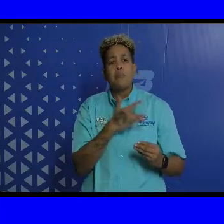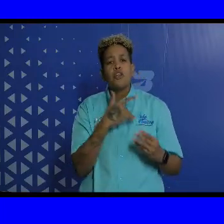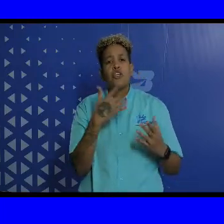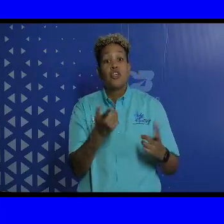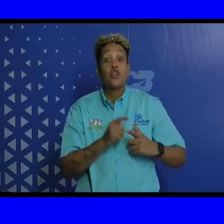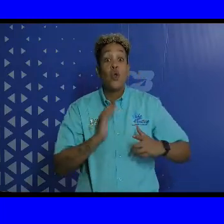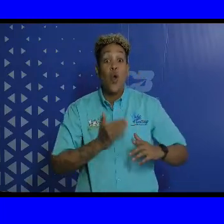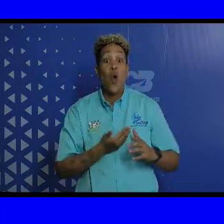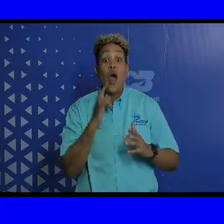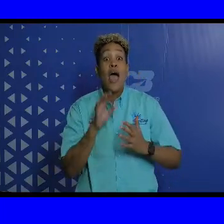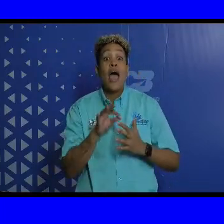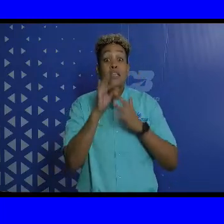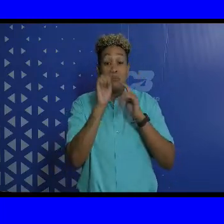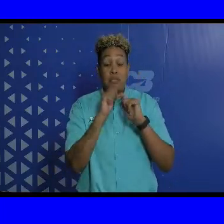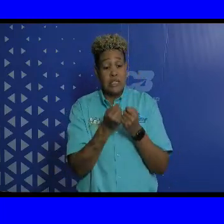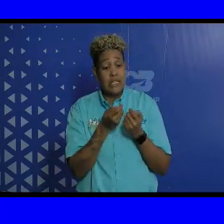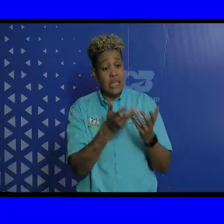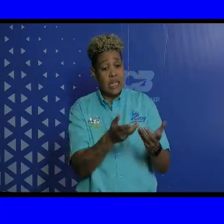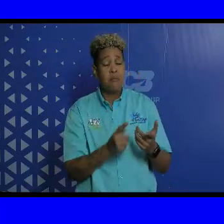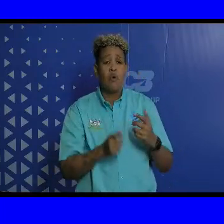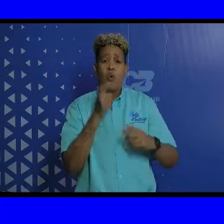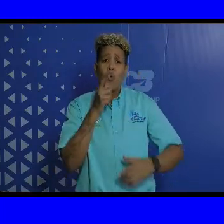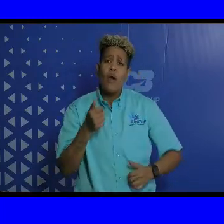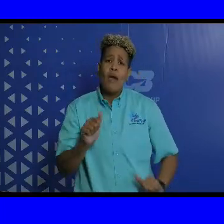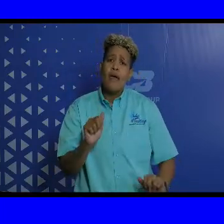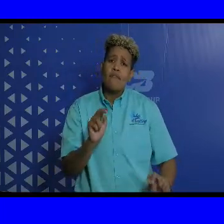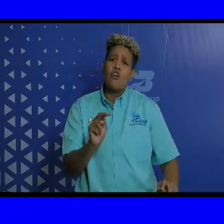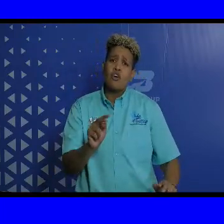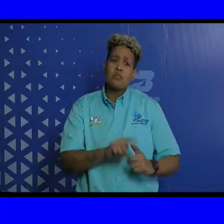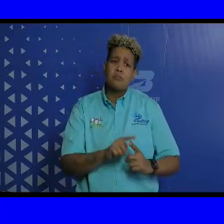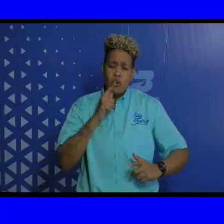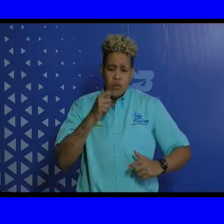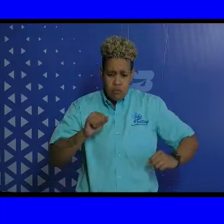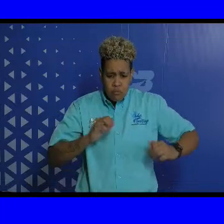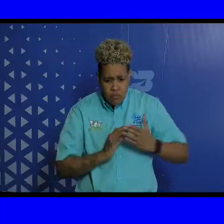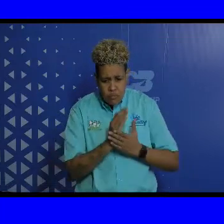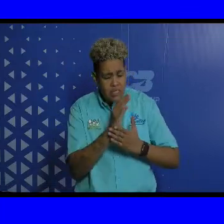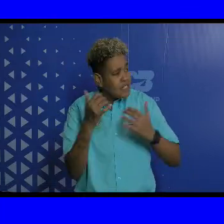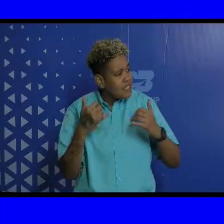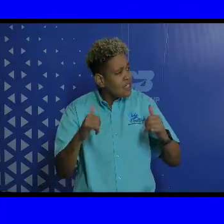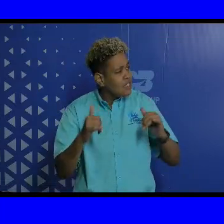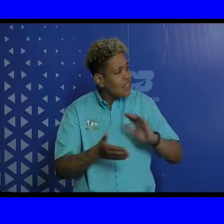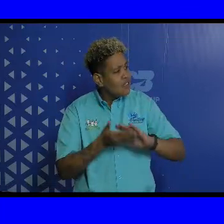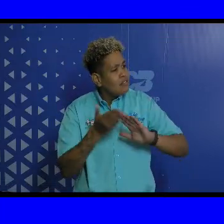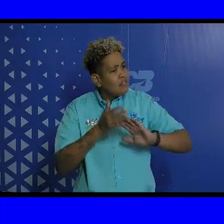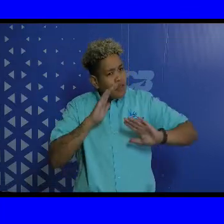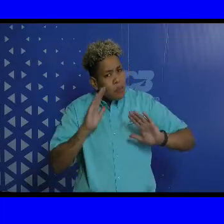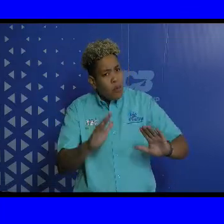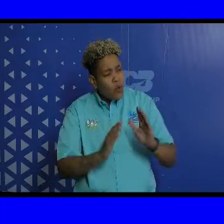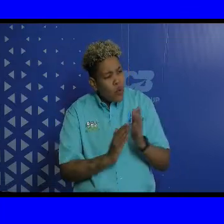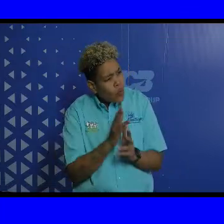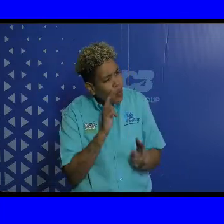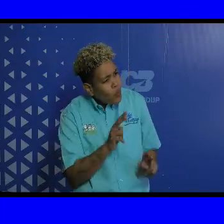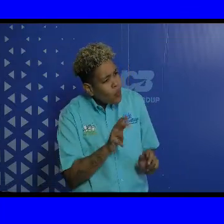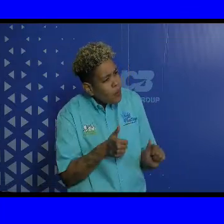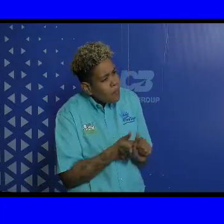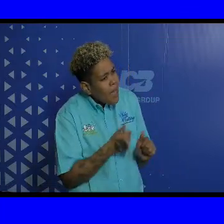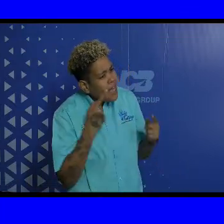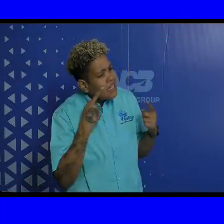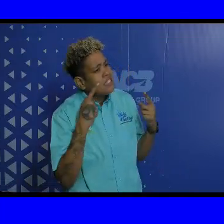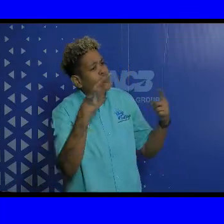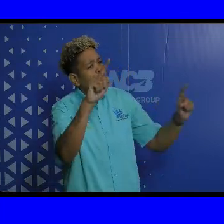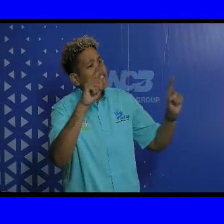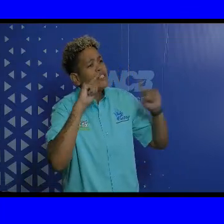appreciation to our exceptional team, whose efforts and resilience continue to be the driving force behind the success